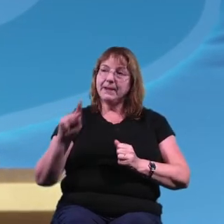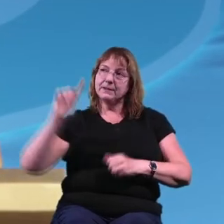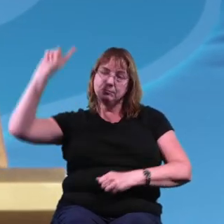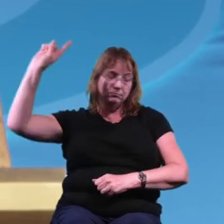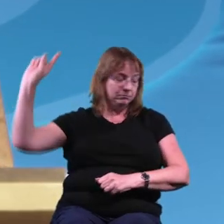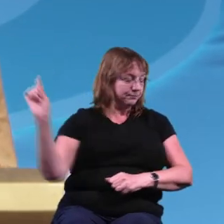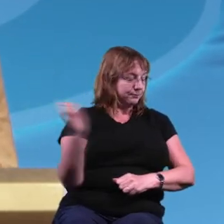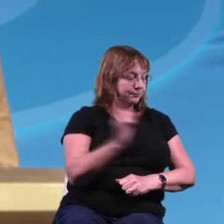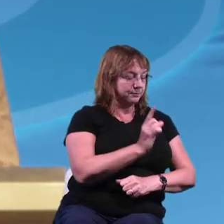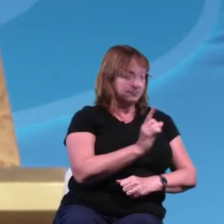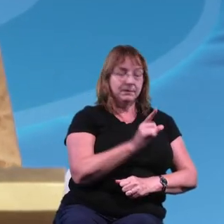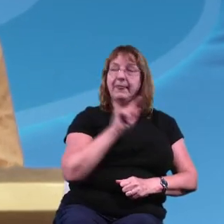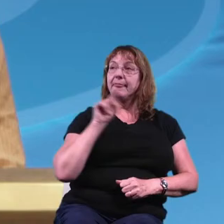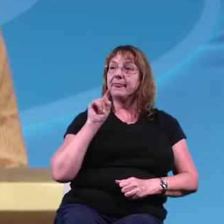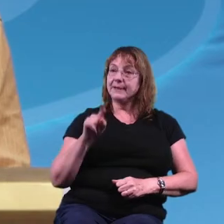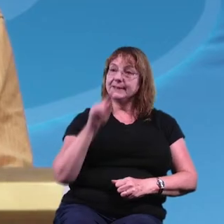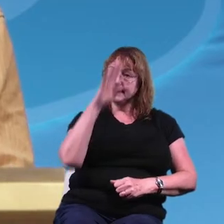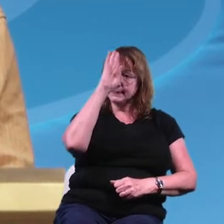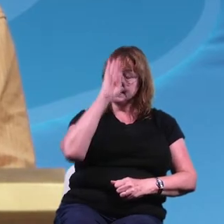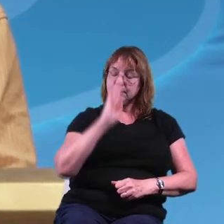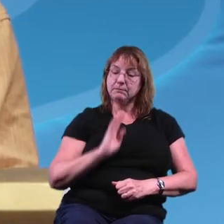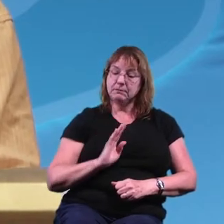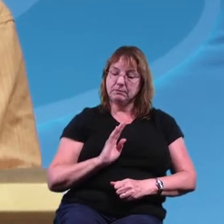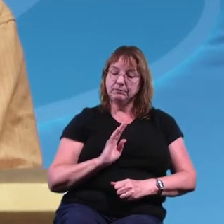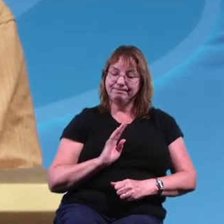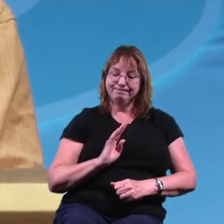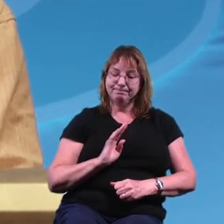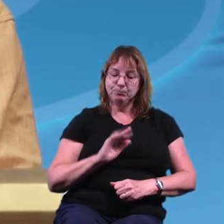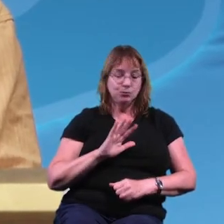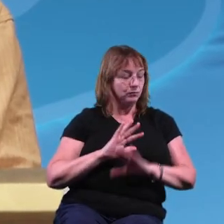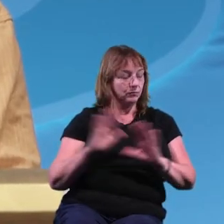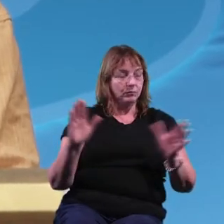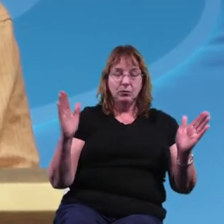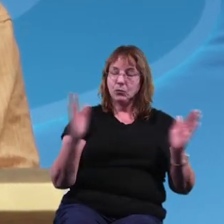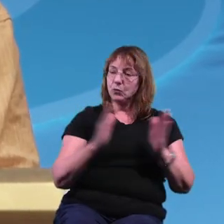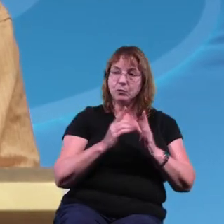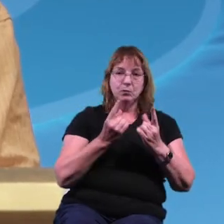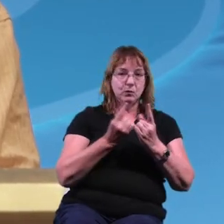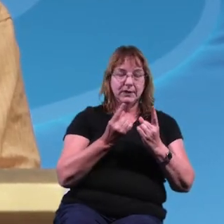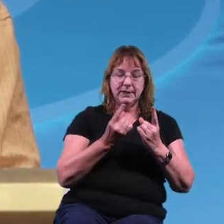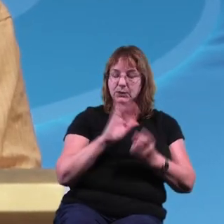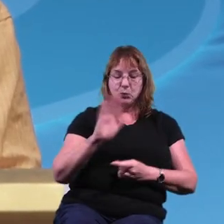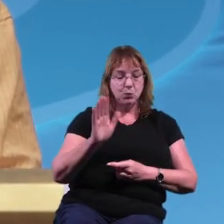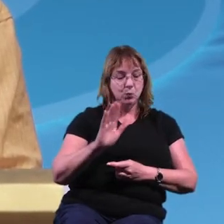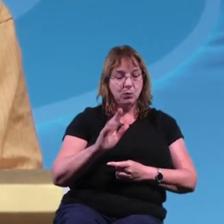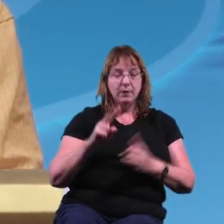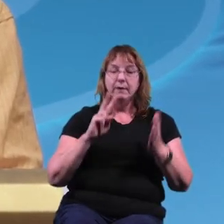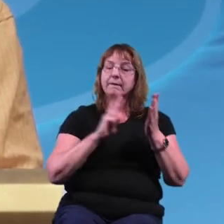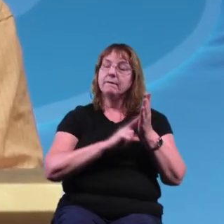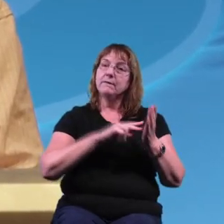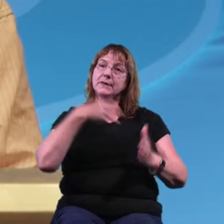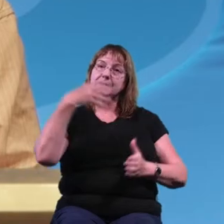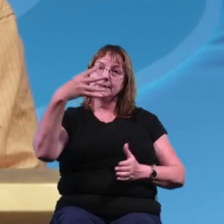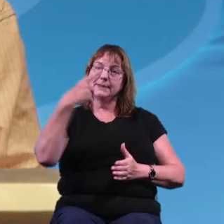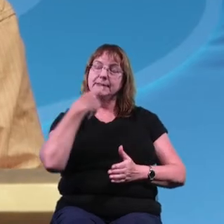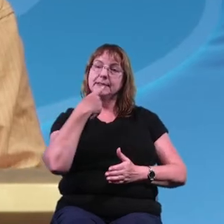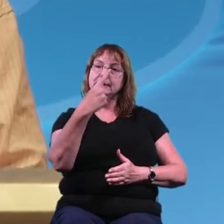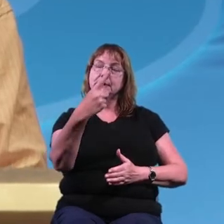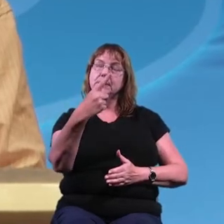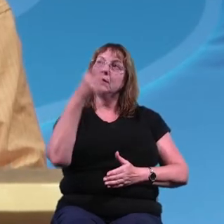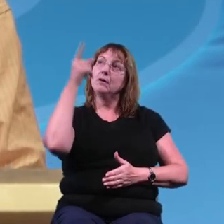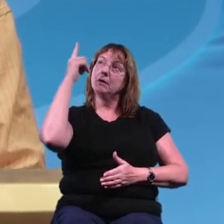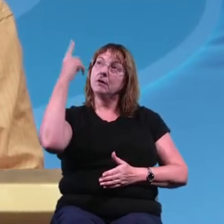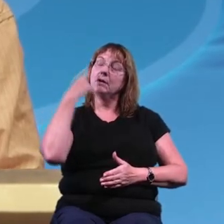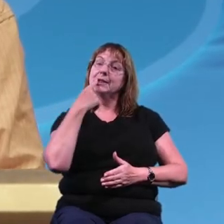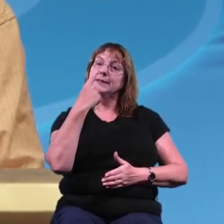And that is serious. It is not a small thing. Verse 9 says, or God